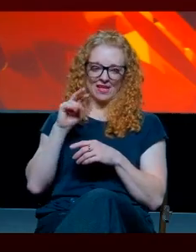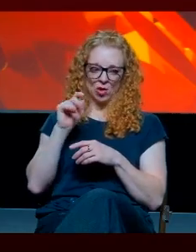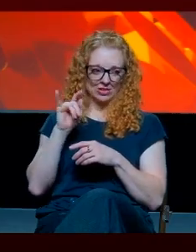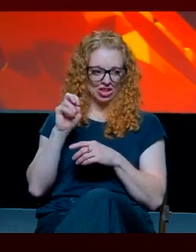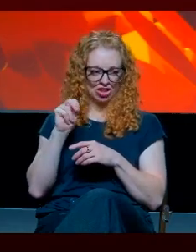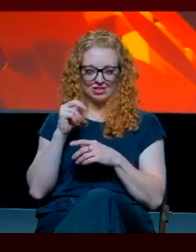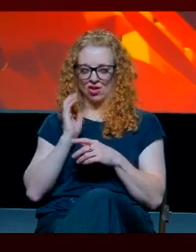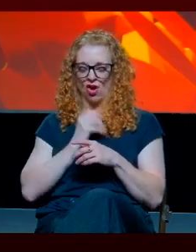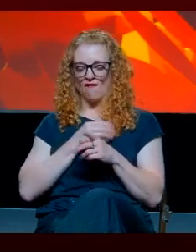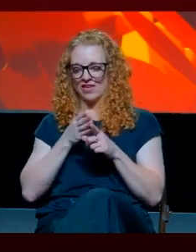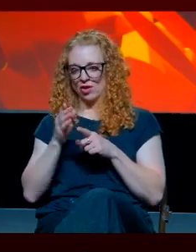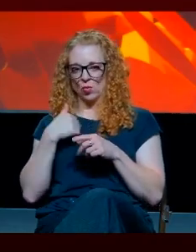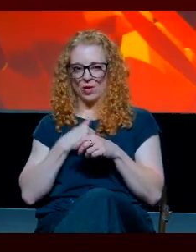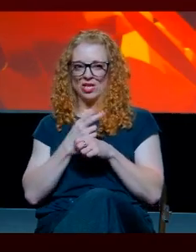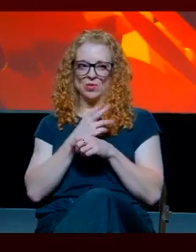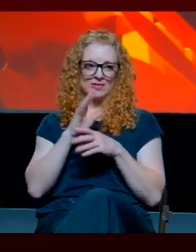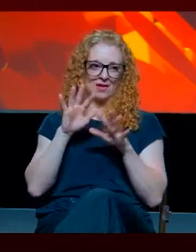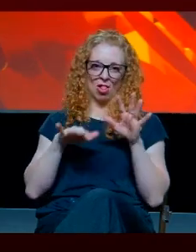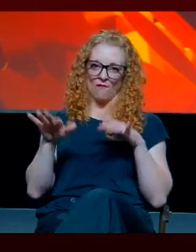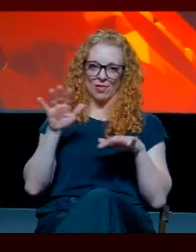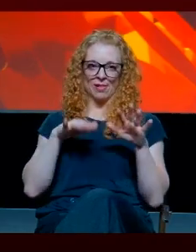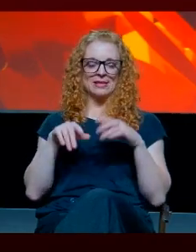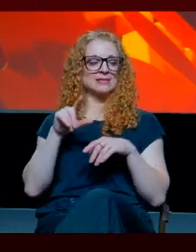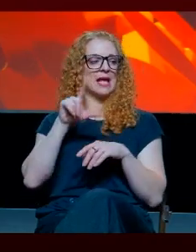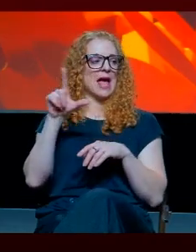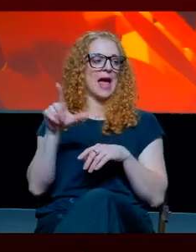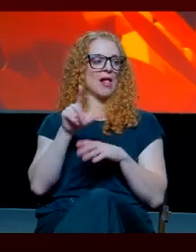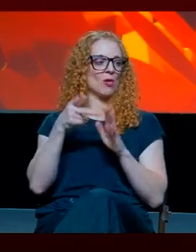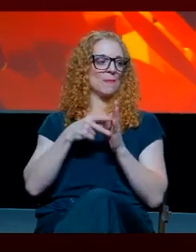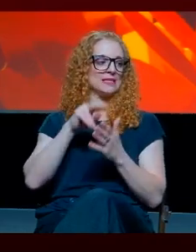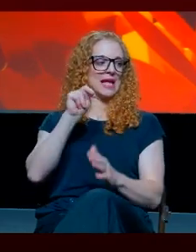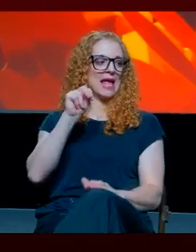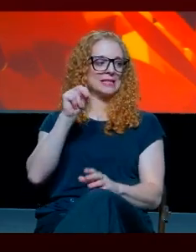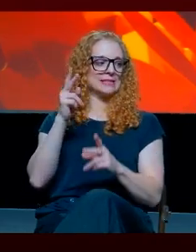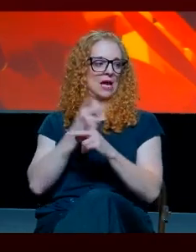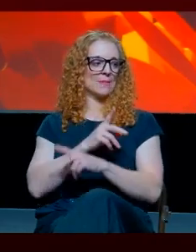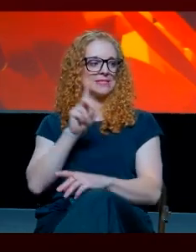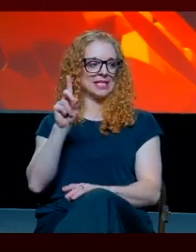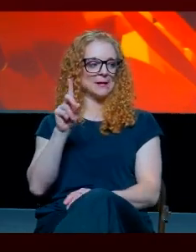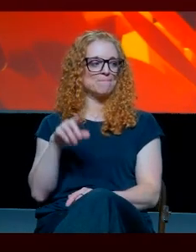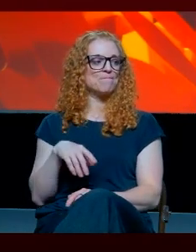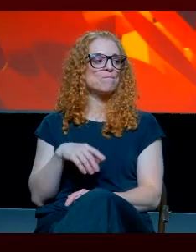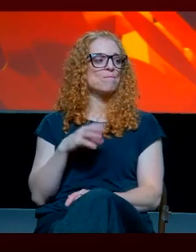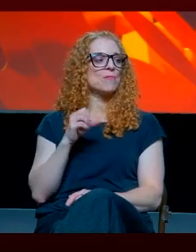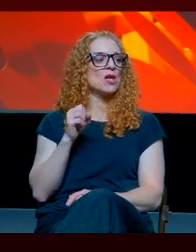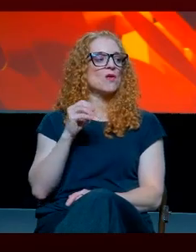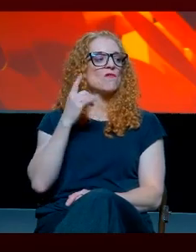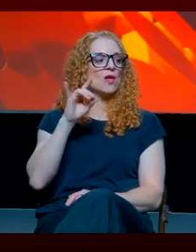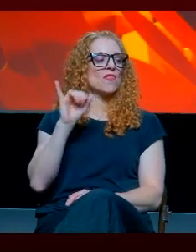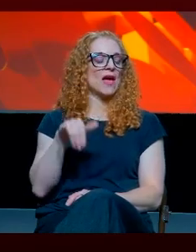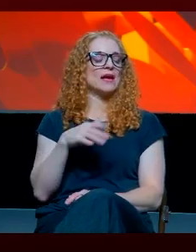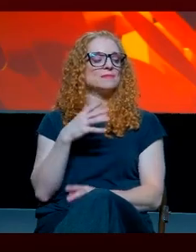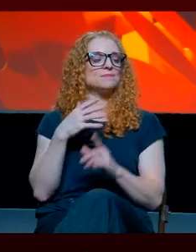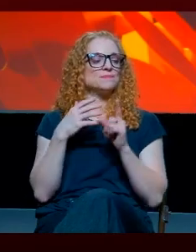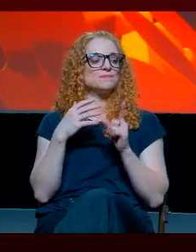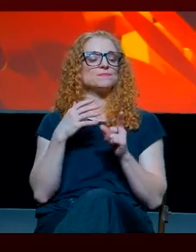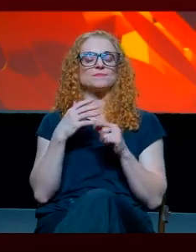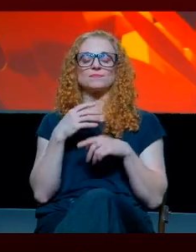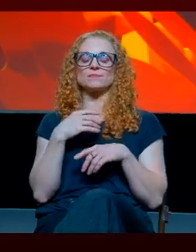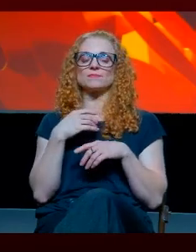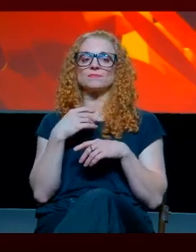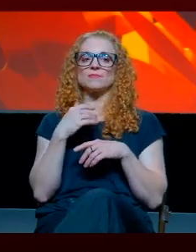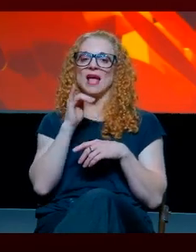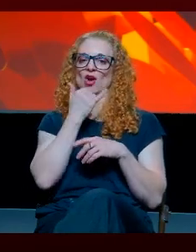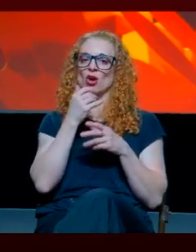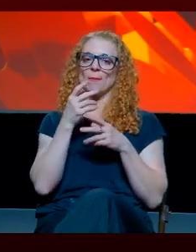field. We seem to use all over the place. L here is just N times D. So in this sort of error mitigation, this independence, this